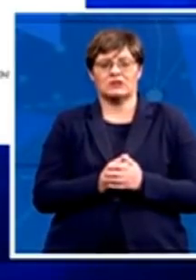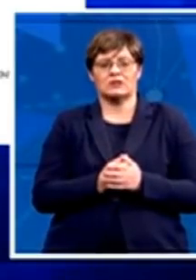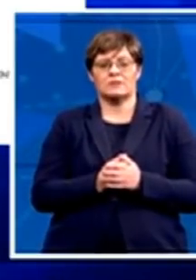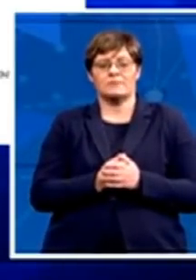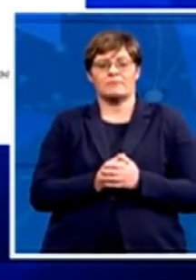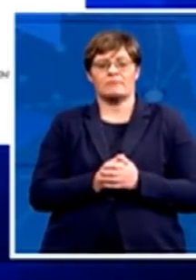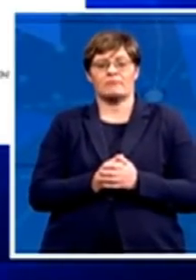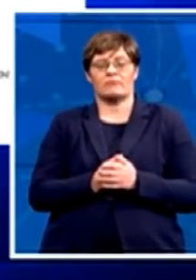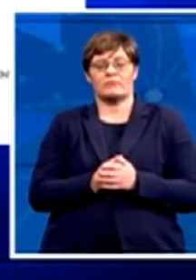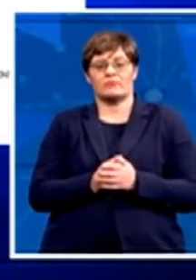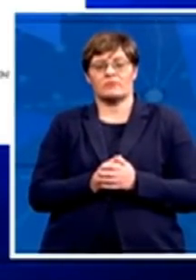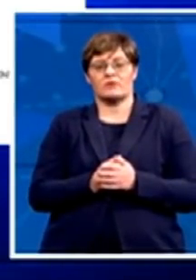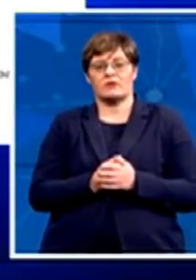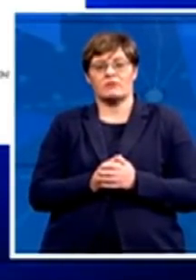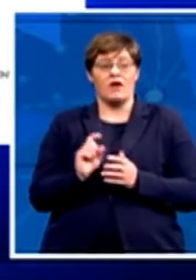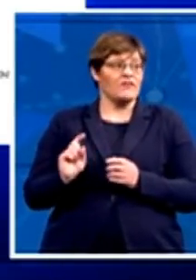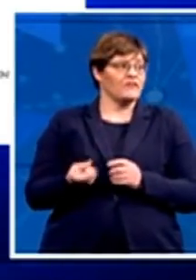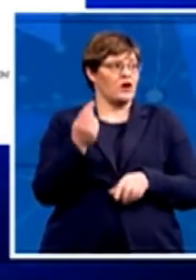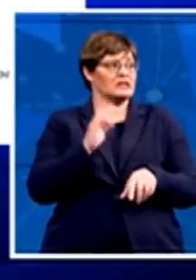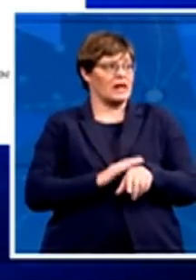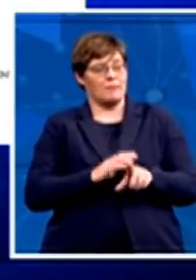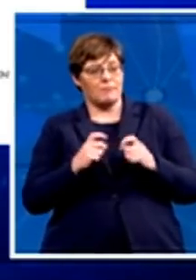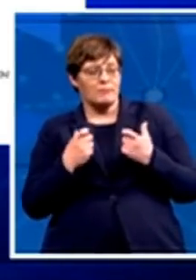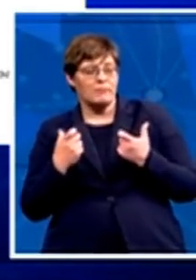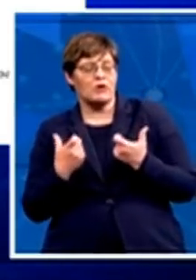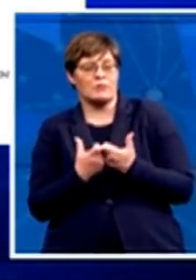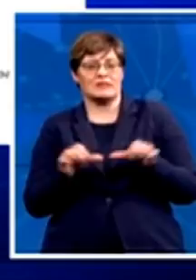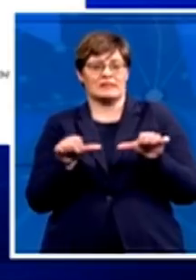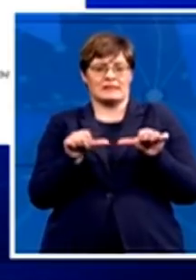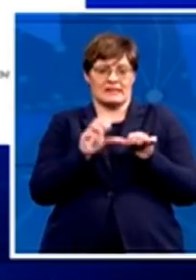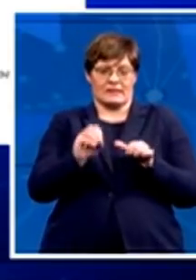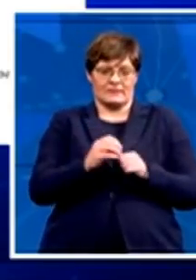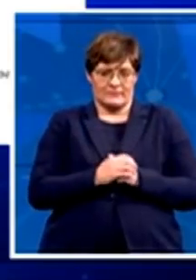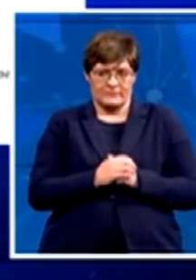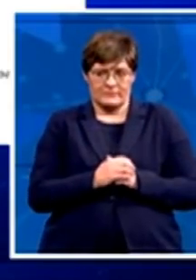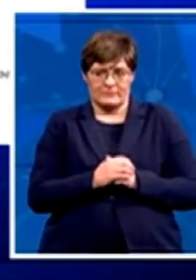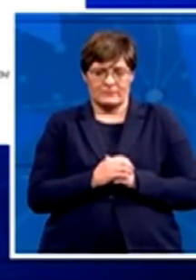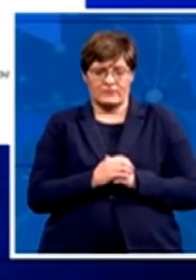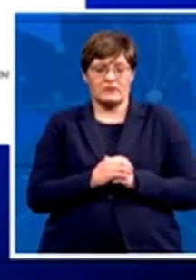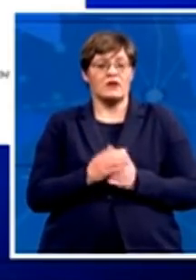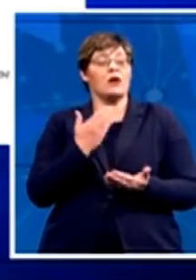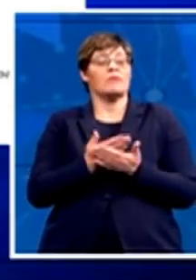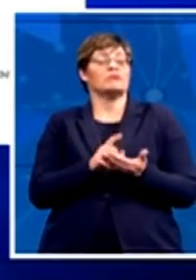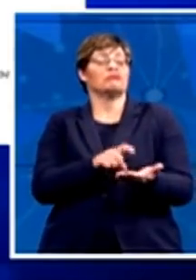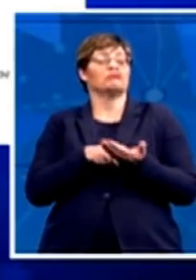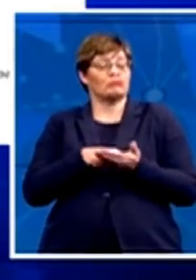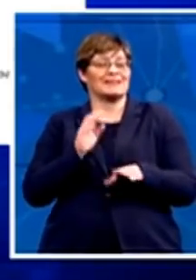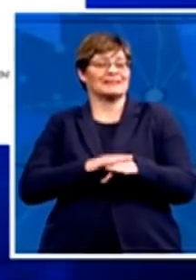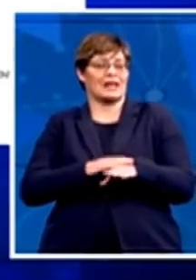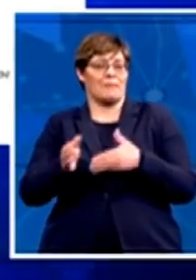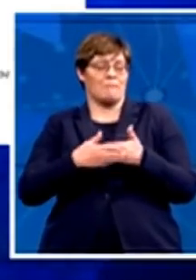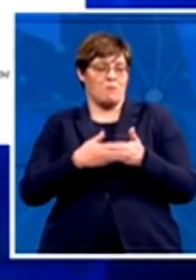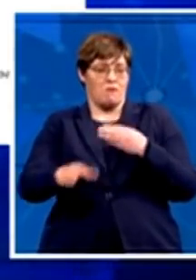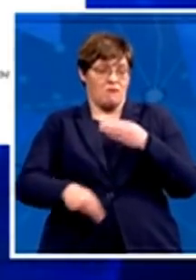have a committee of this size. It will possibly require additional time for the study of